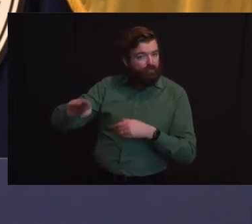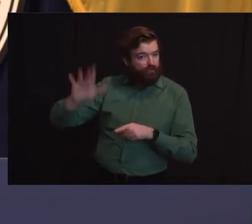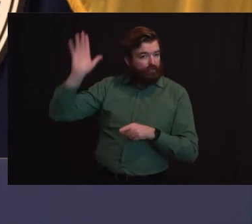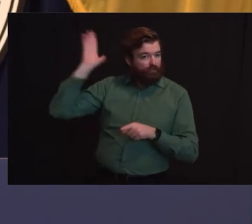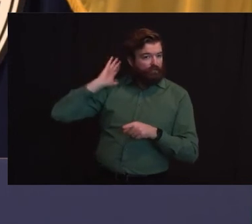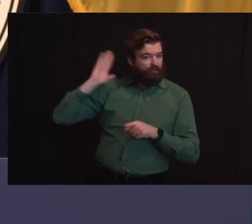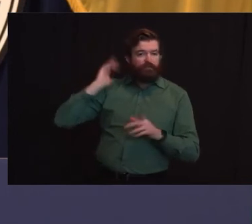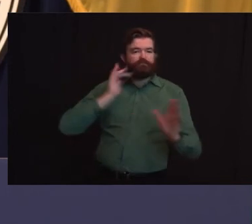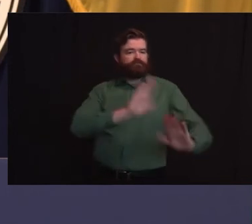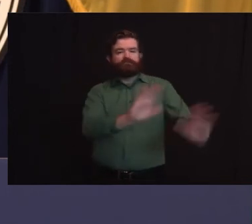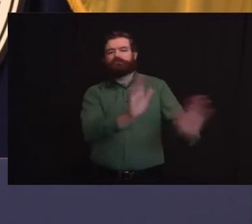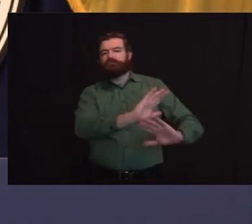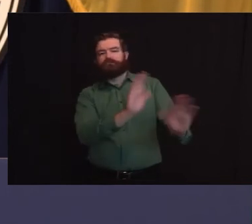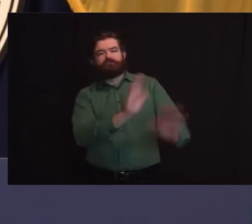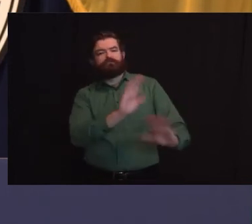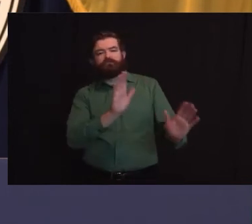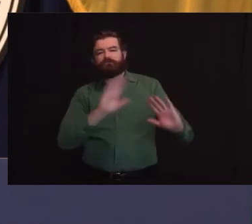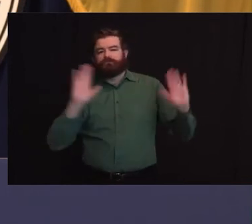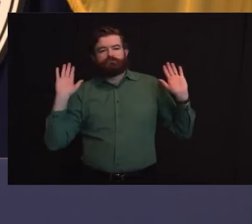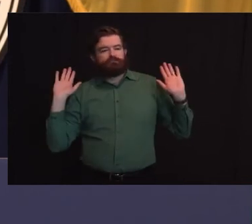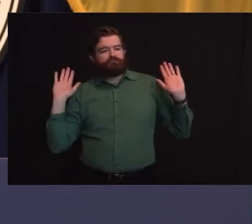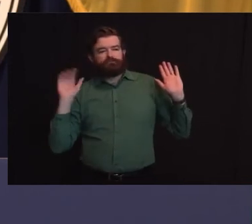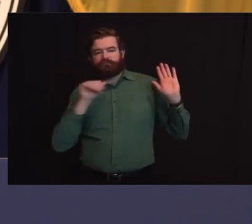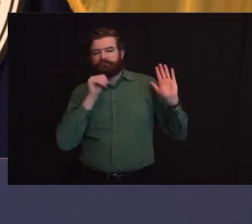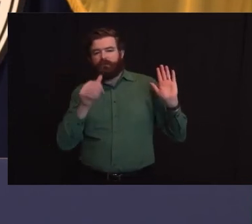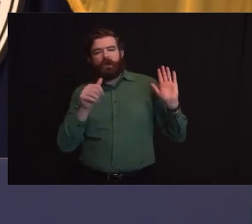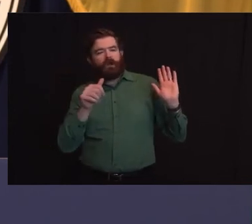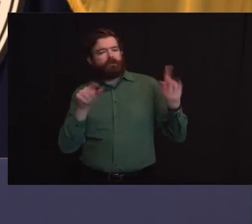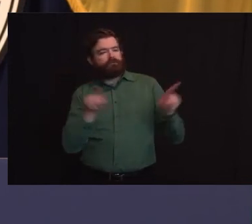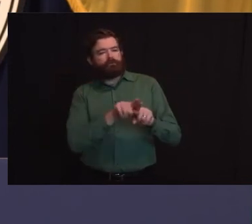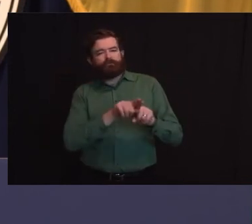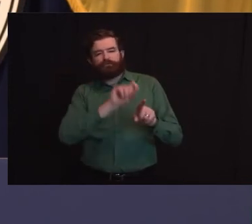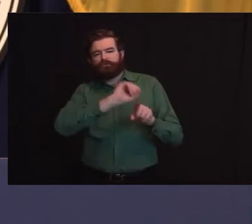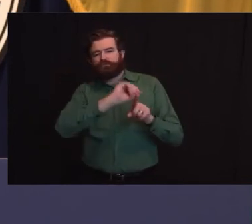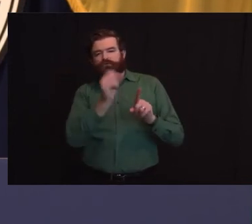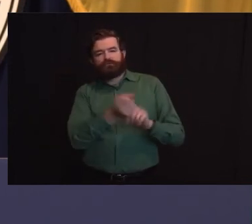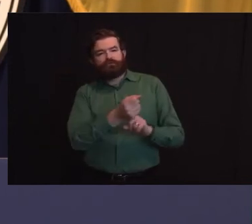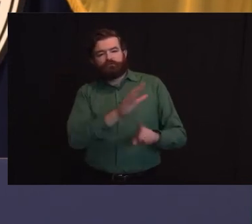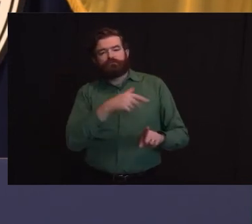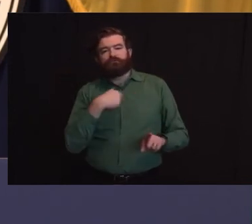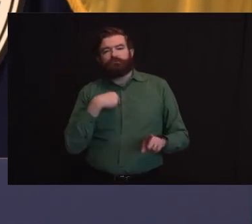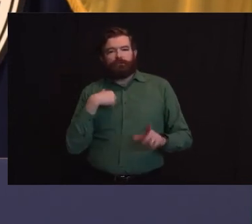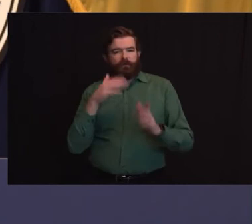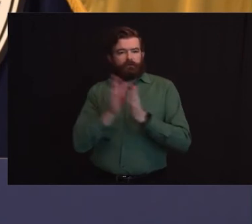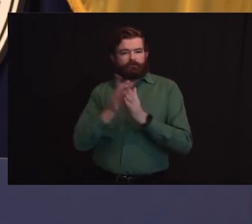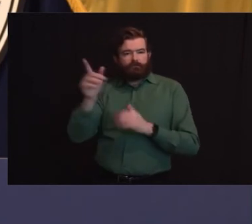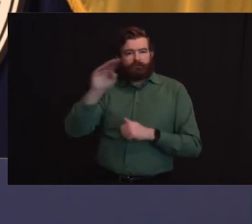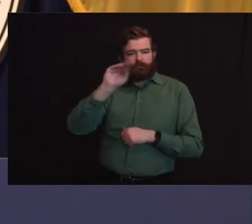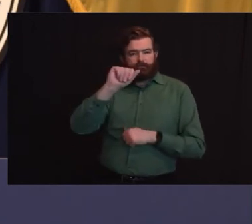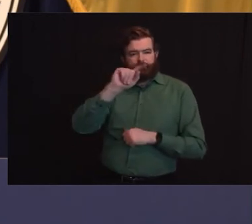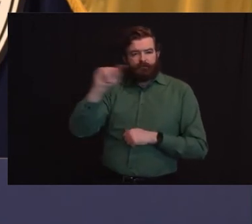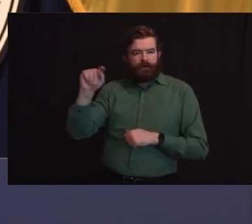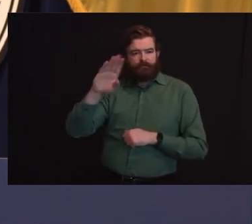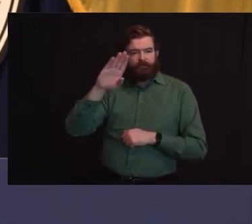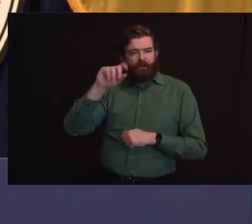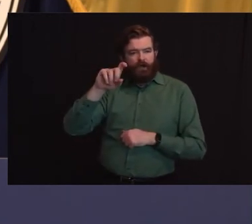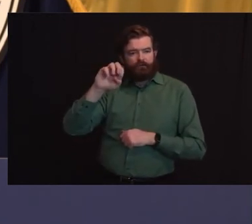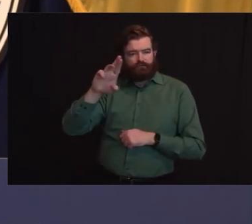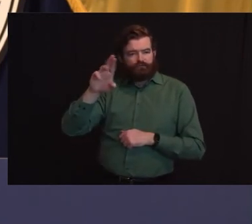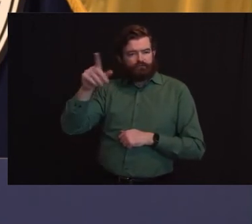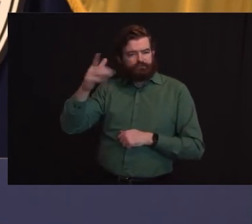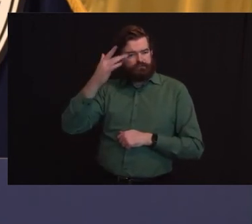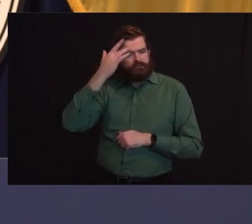ordered by Matt Boxer, former state comptroller. As I say, one of the smartest, toughest guys I